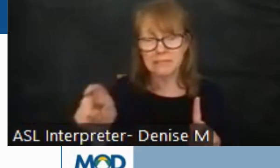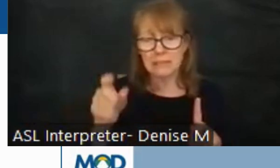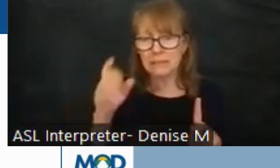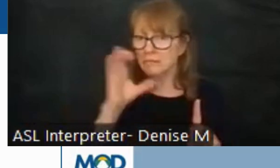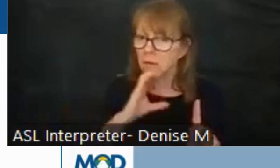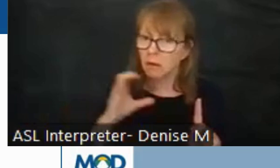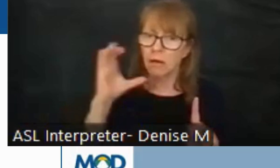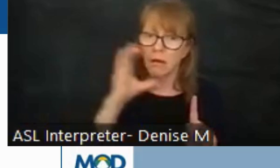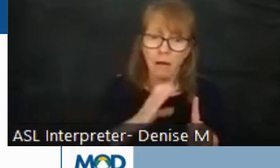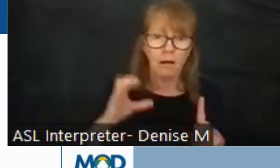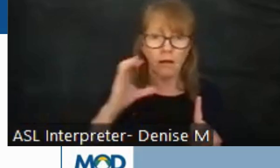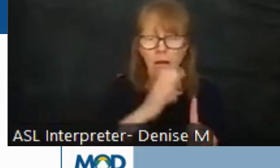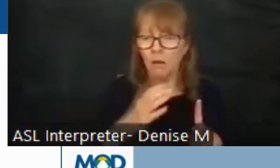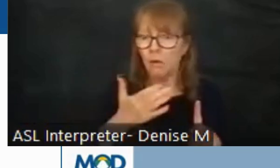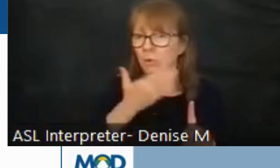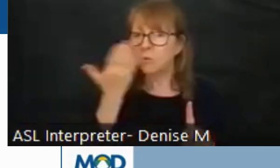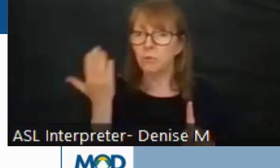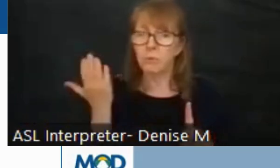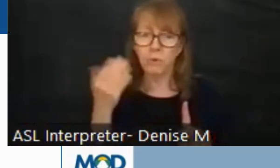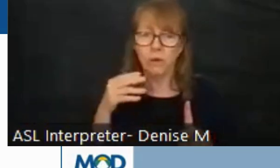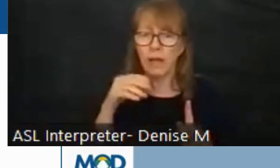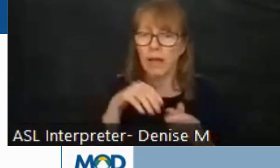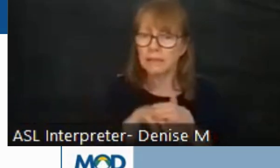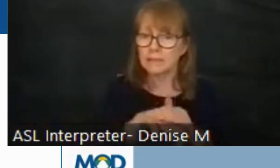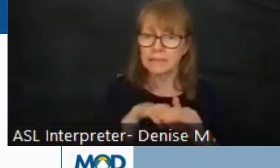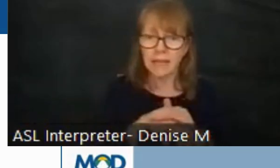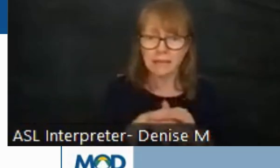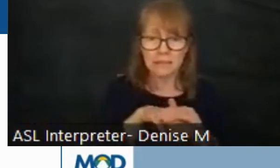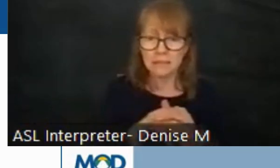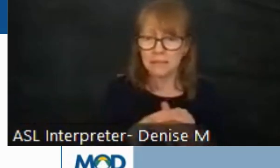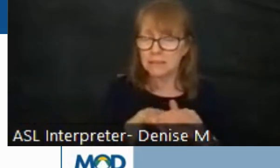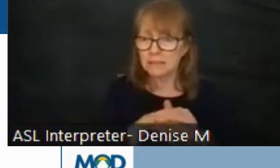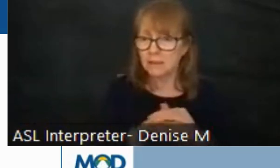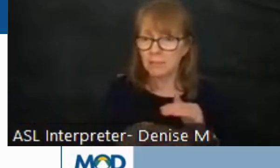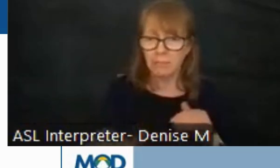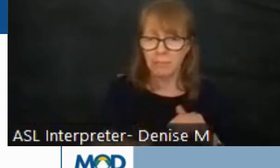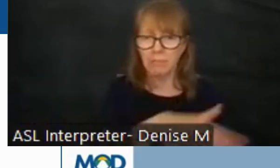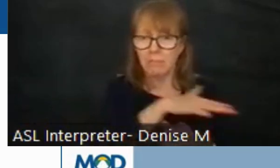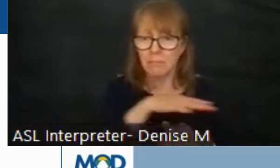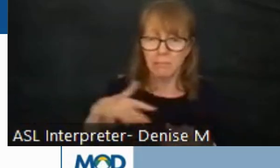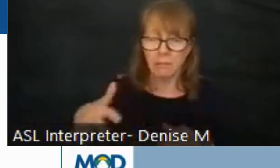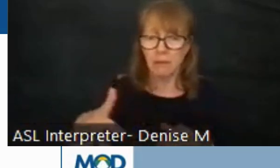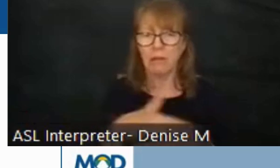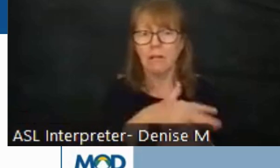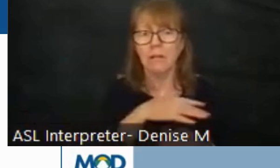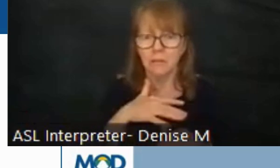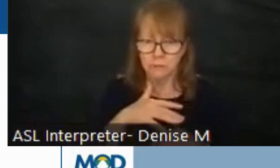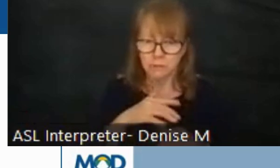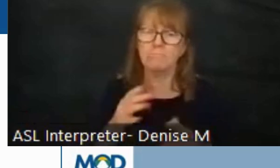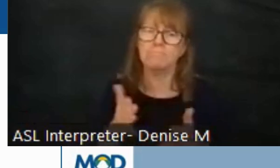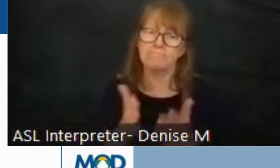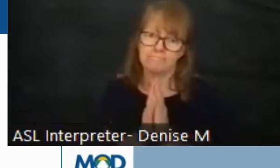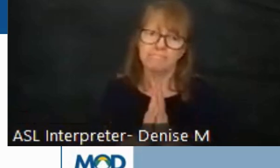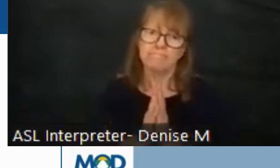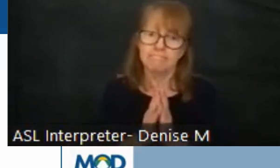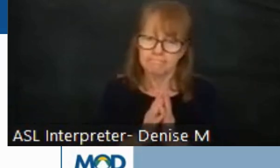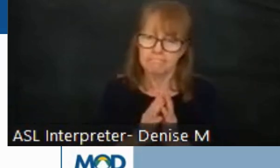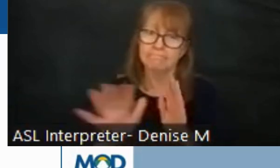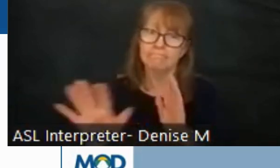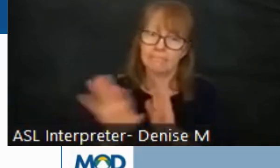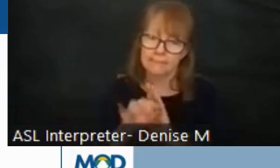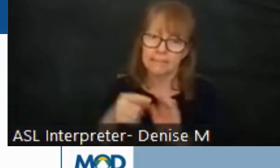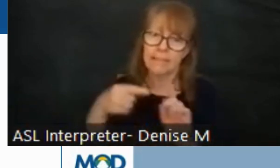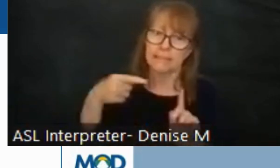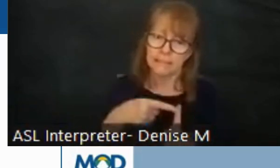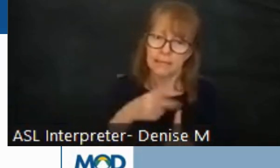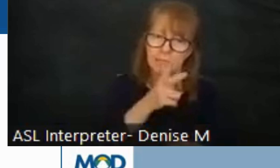find accessible parking using this method. The other example we have here is implementing a fragrance-free policy in common areas